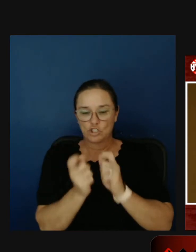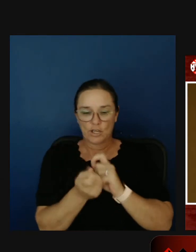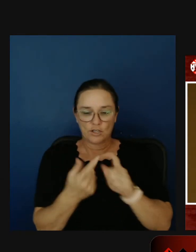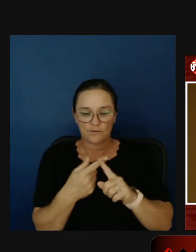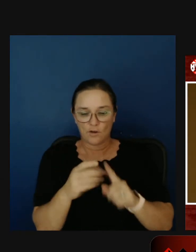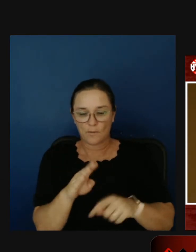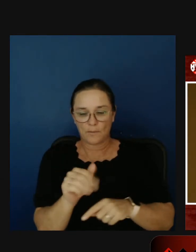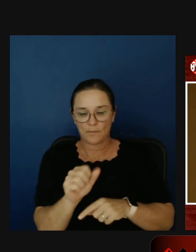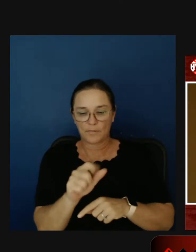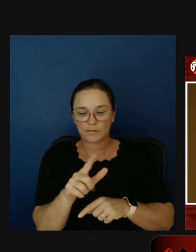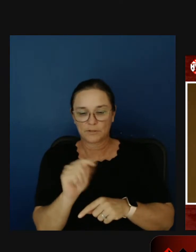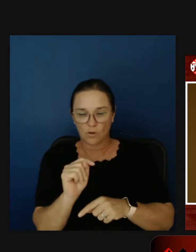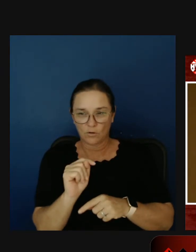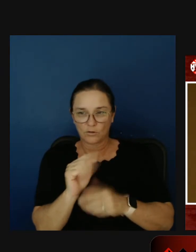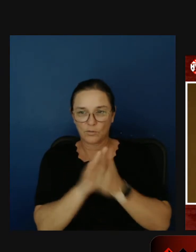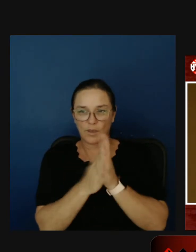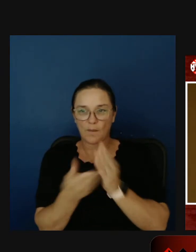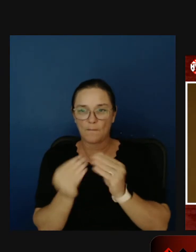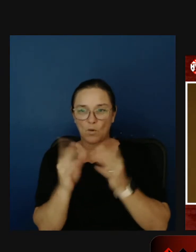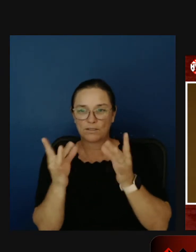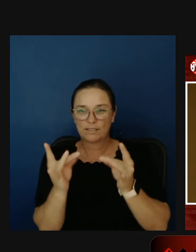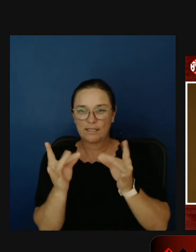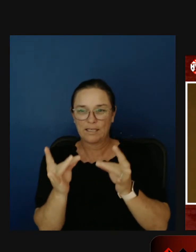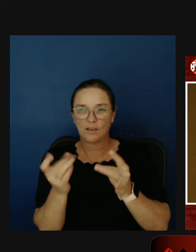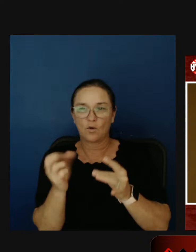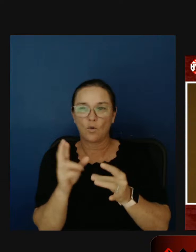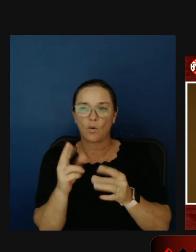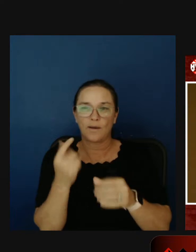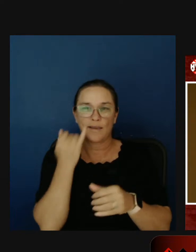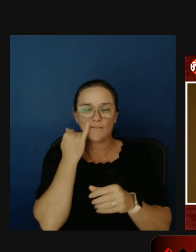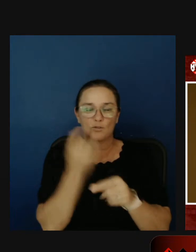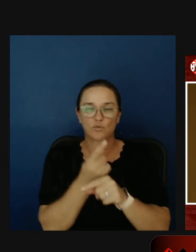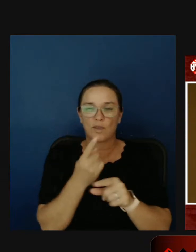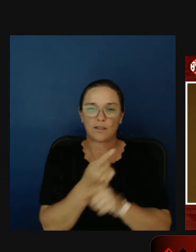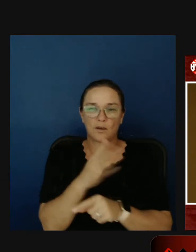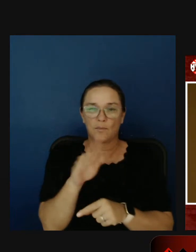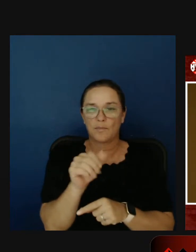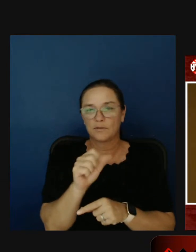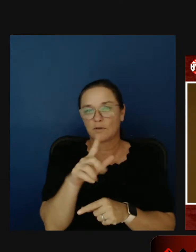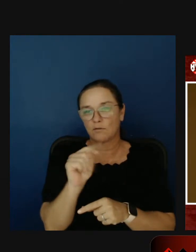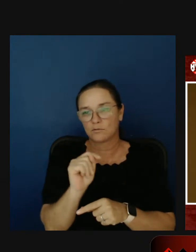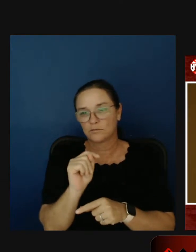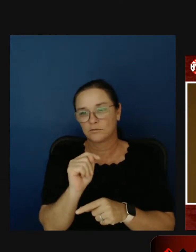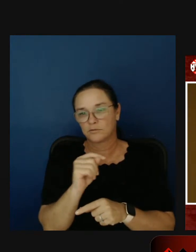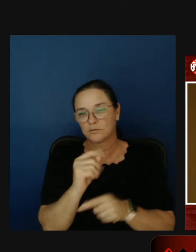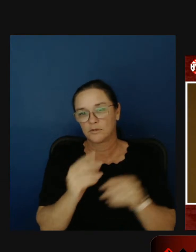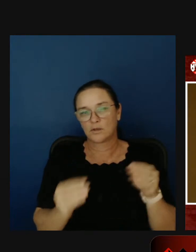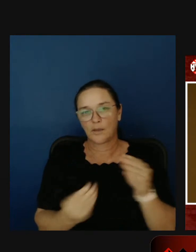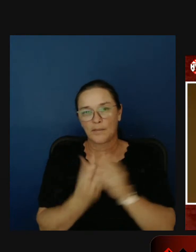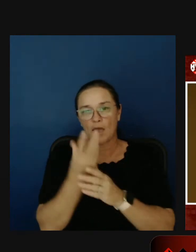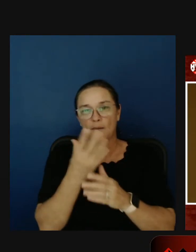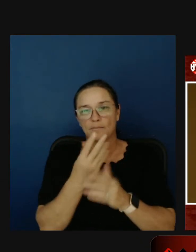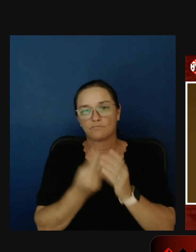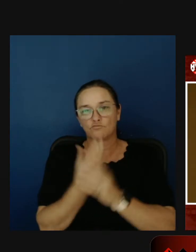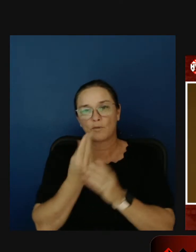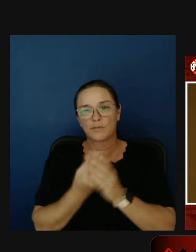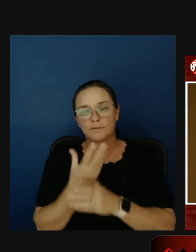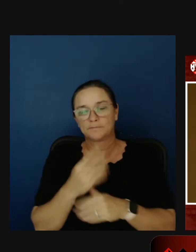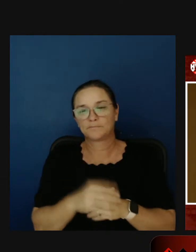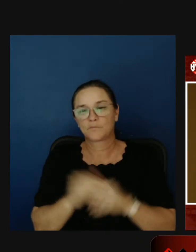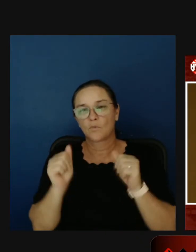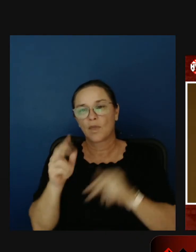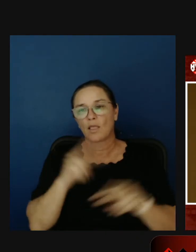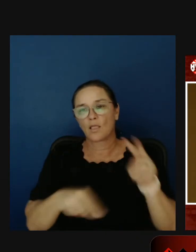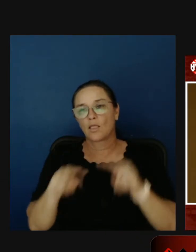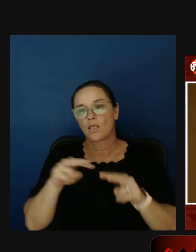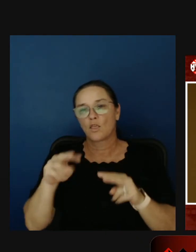more sticky to erupt, or if it's just a regular basalt coming all the way up and erupting. So we can take that map and kind of look in the earth